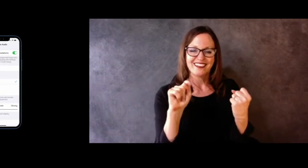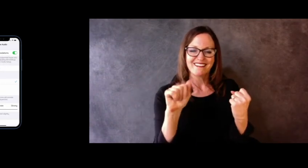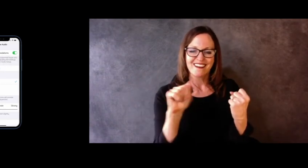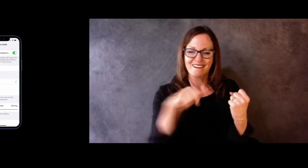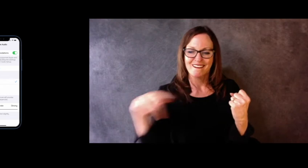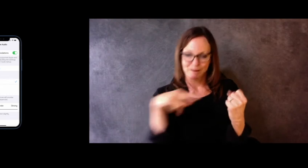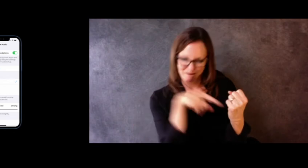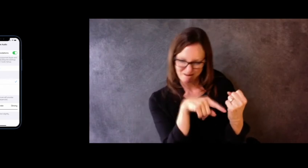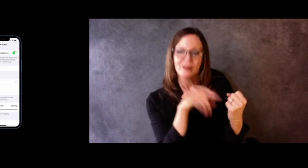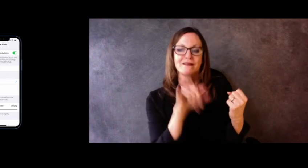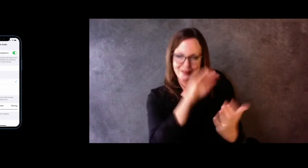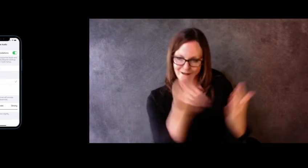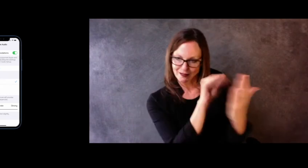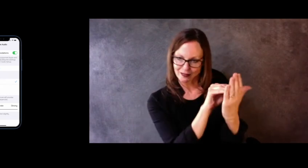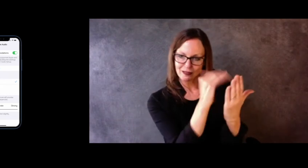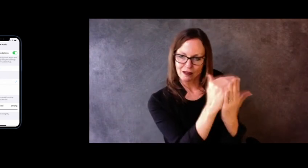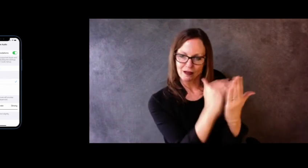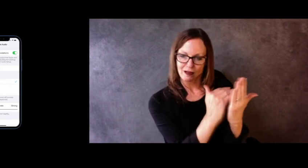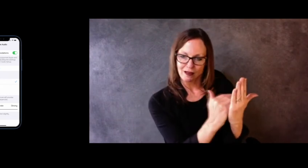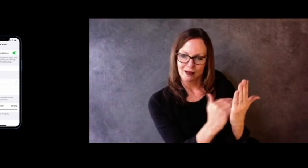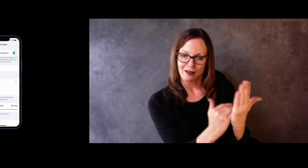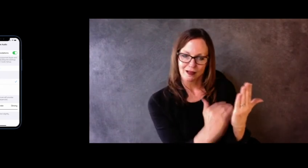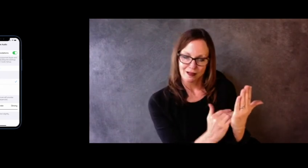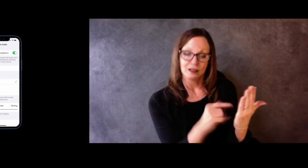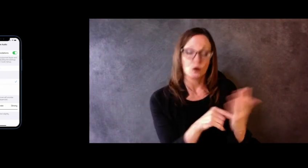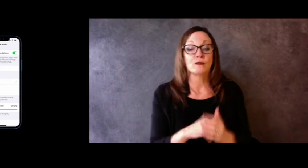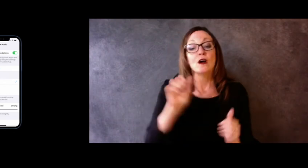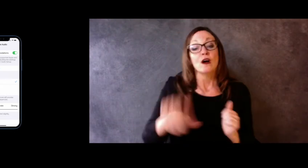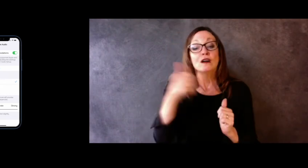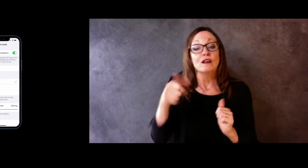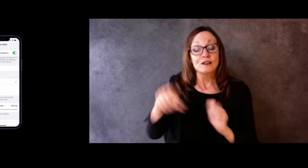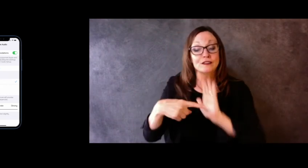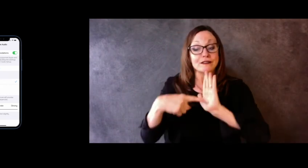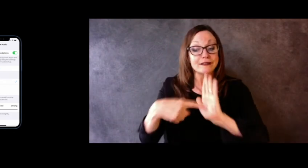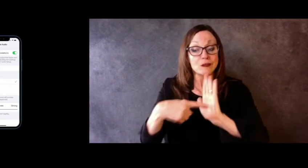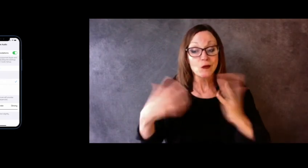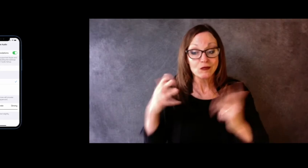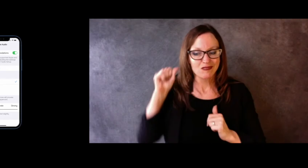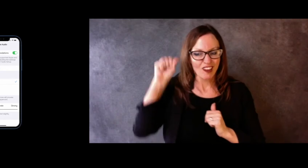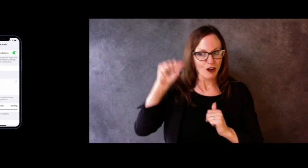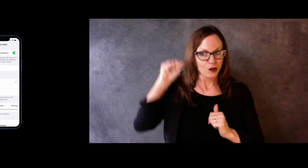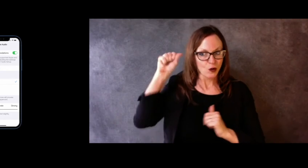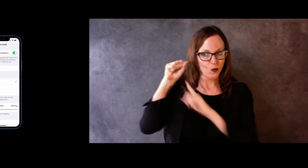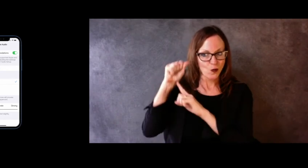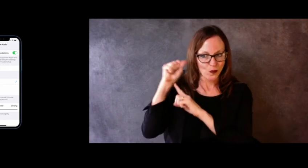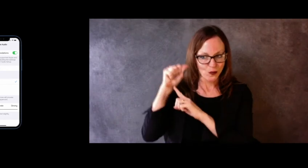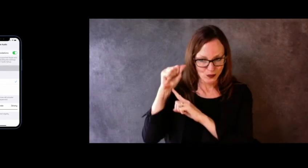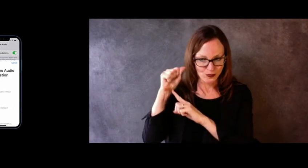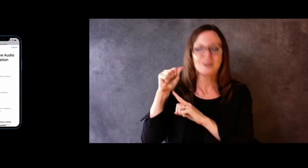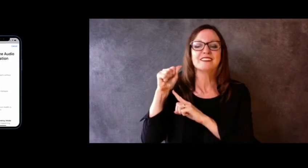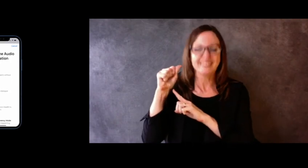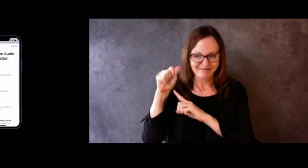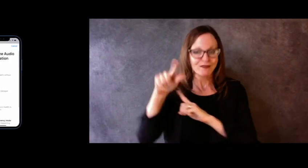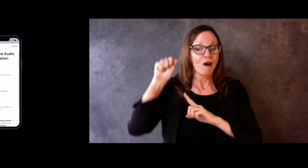input paper or PDF audiograms. Here's an example of how you input a paper one. Just go to